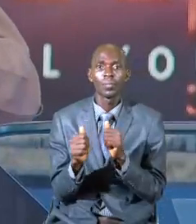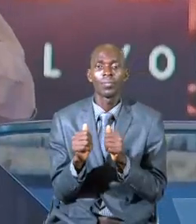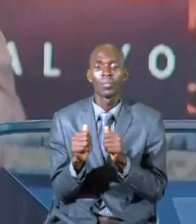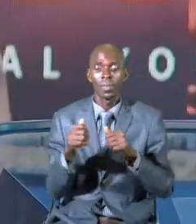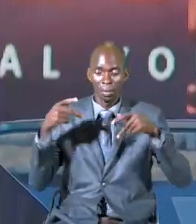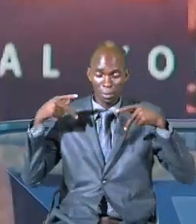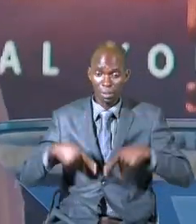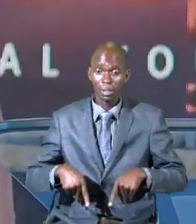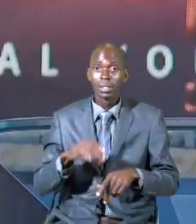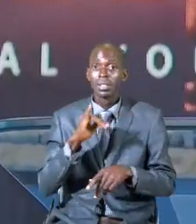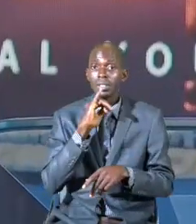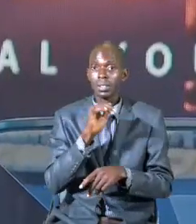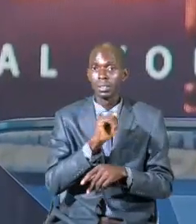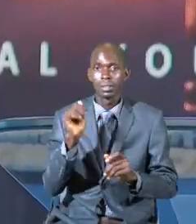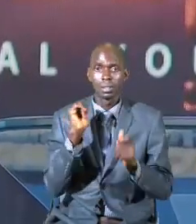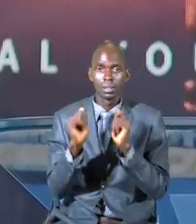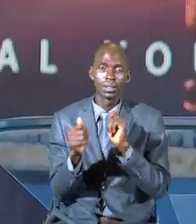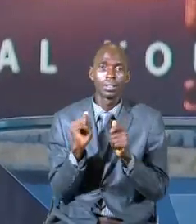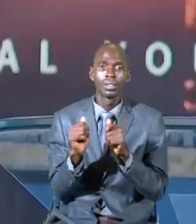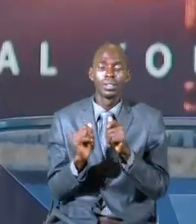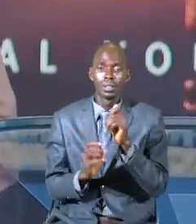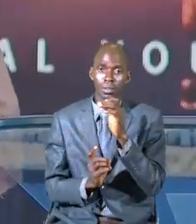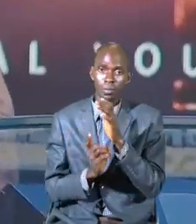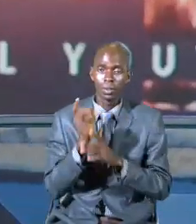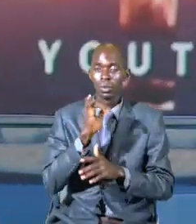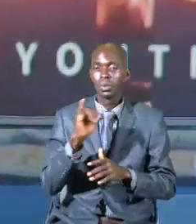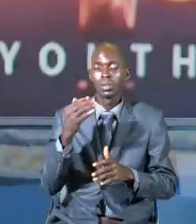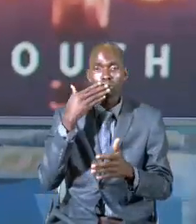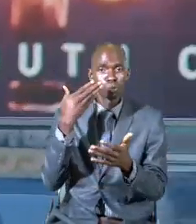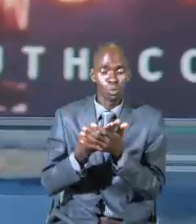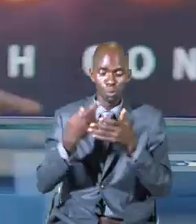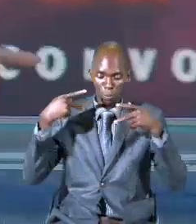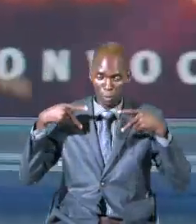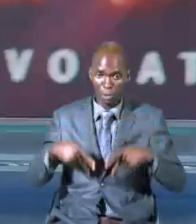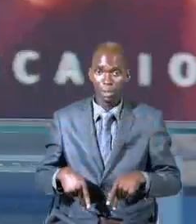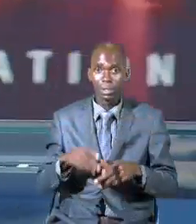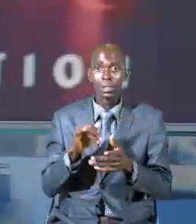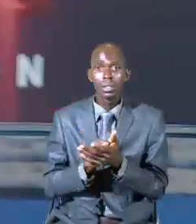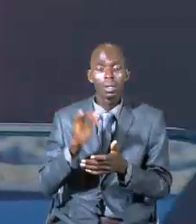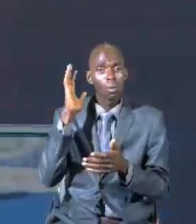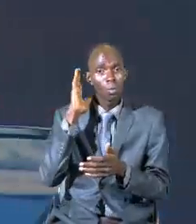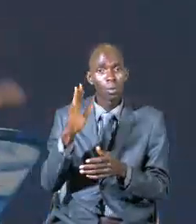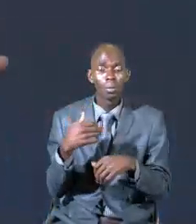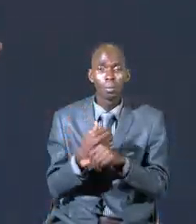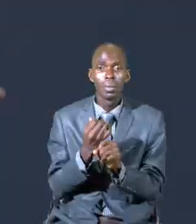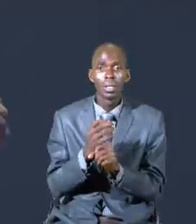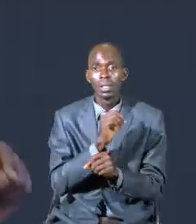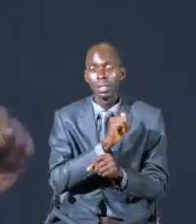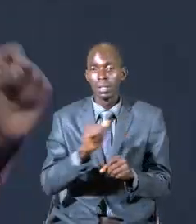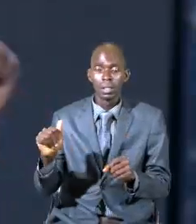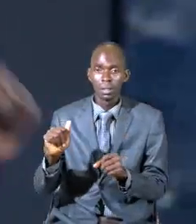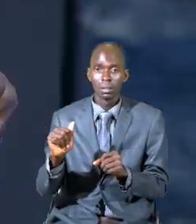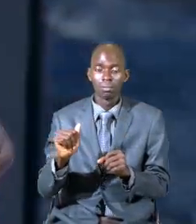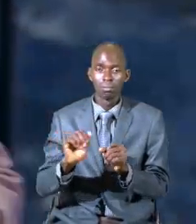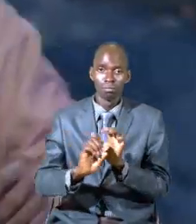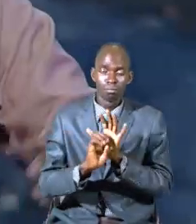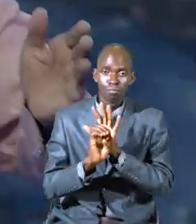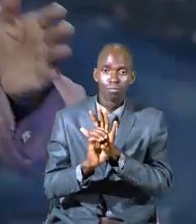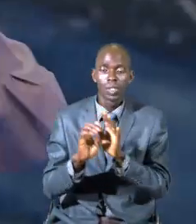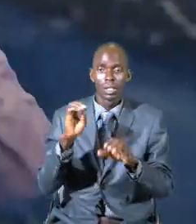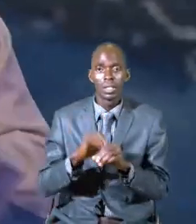personality, developing a good personality that will make a mark in the generation in which you